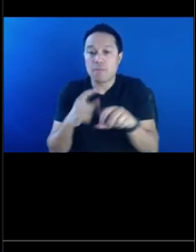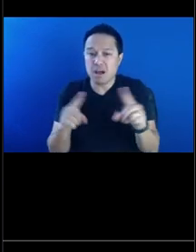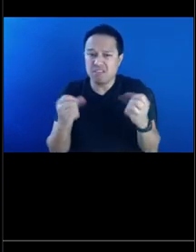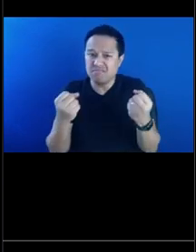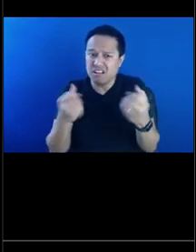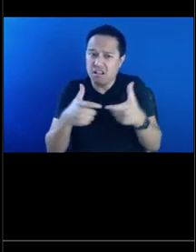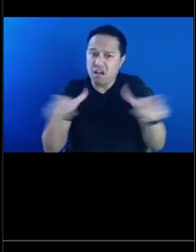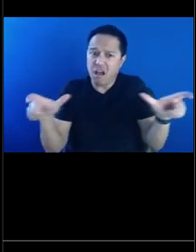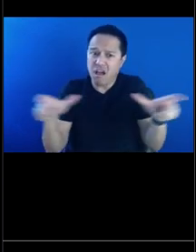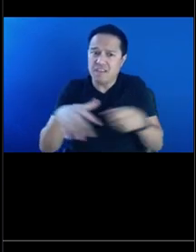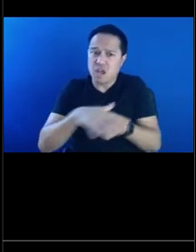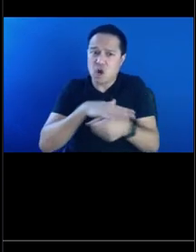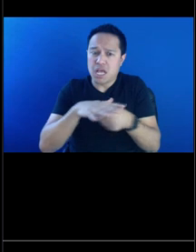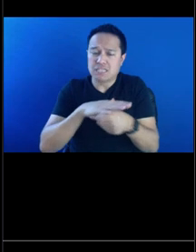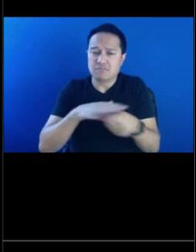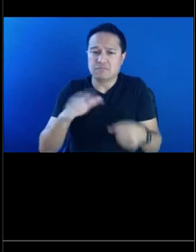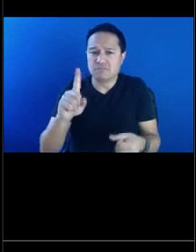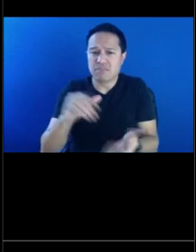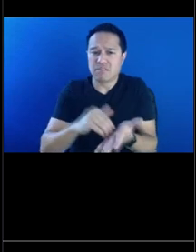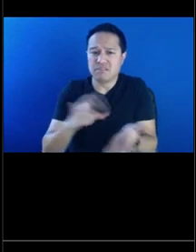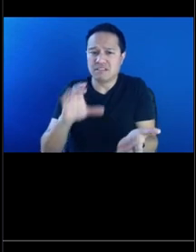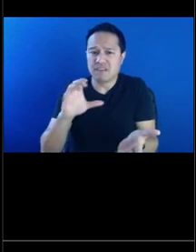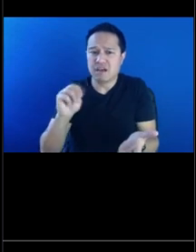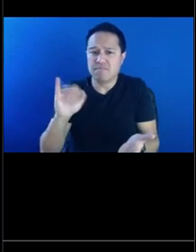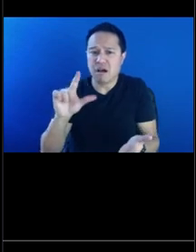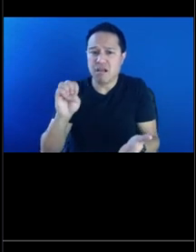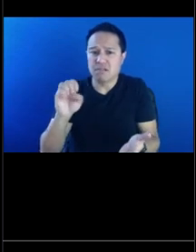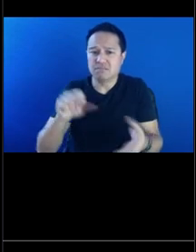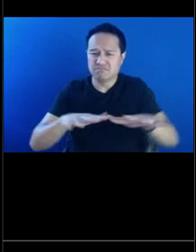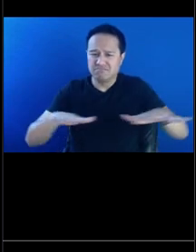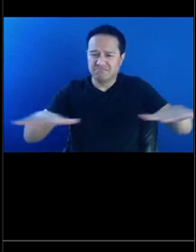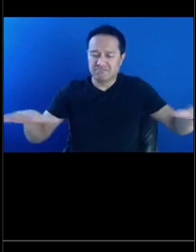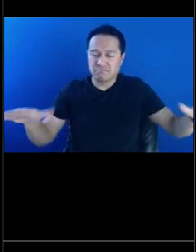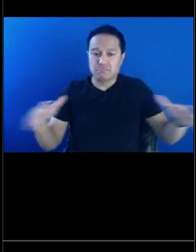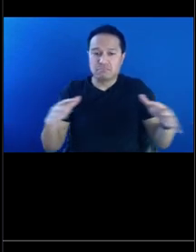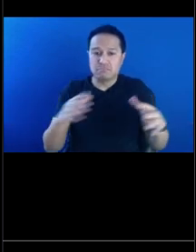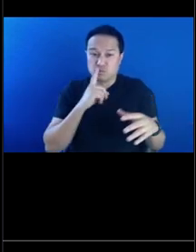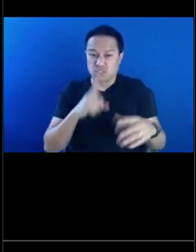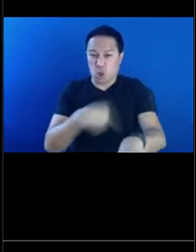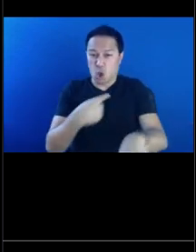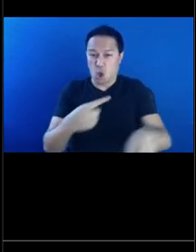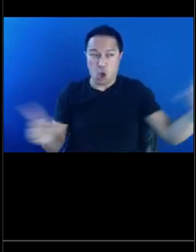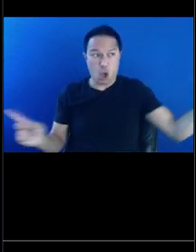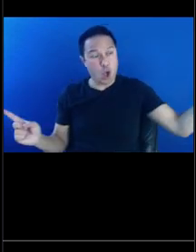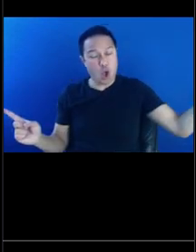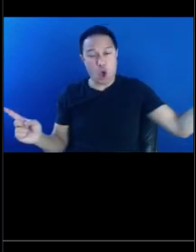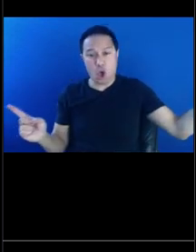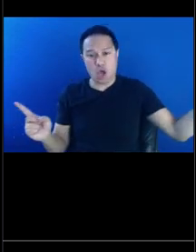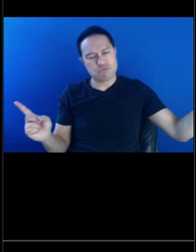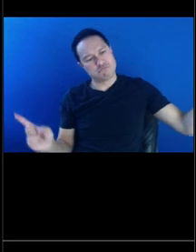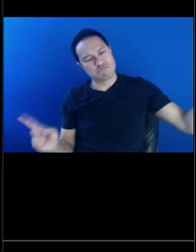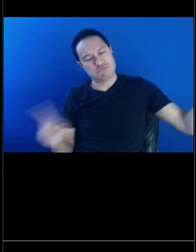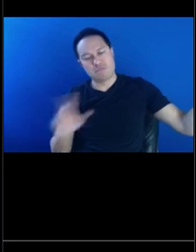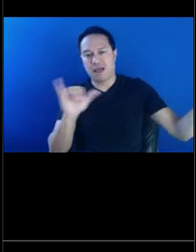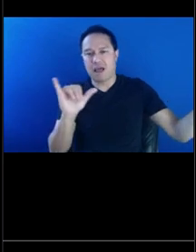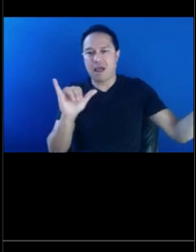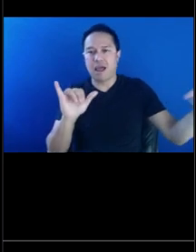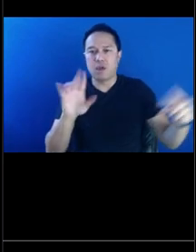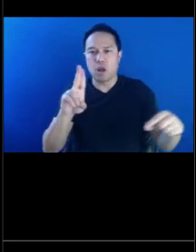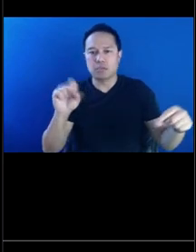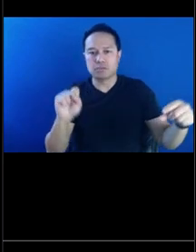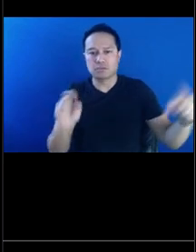over 1,700 miles. So basically an area as long as the continental United States, but out here in the middle